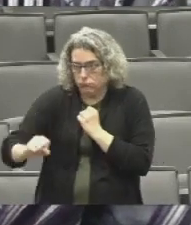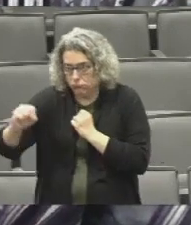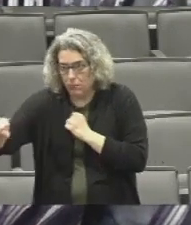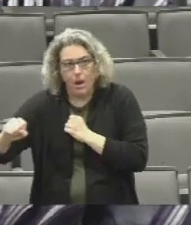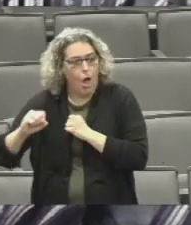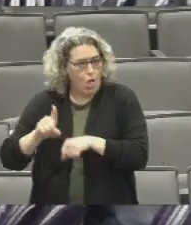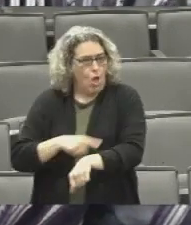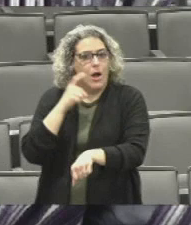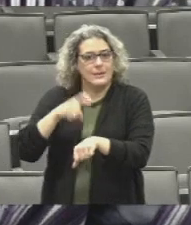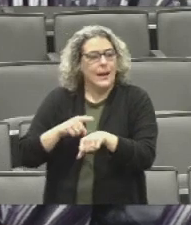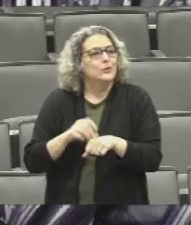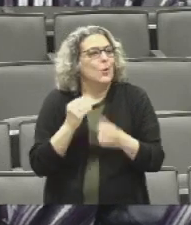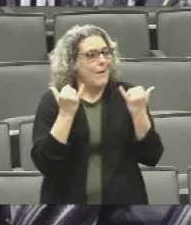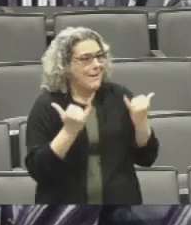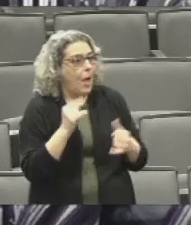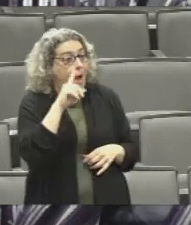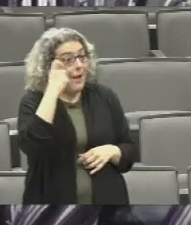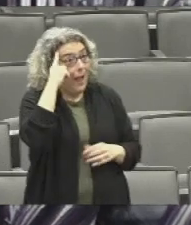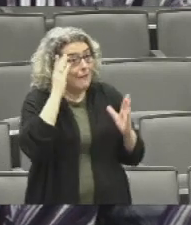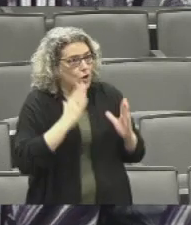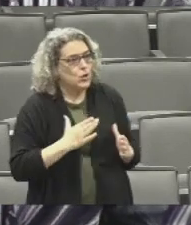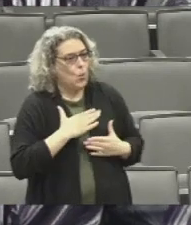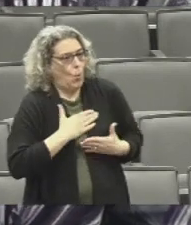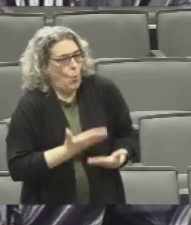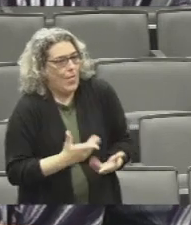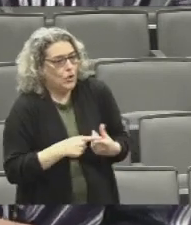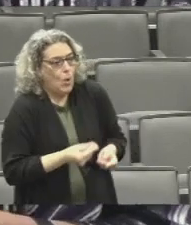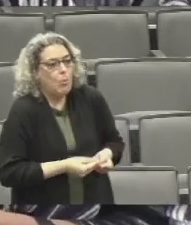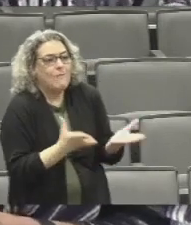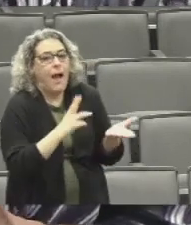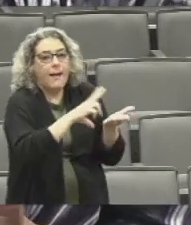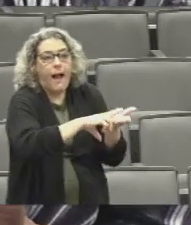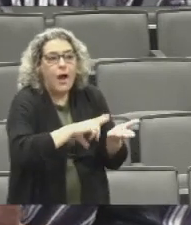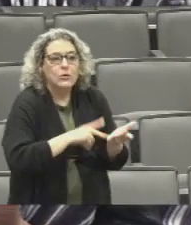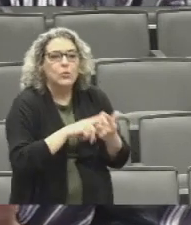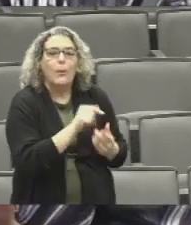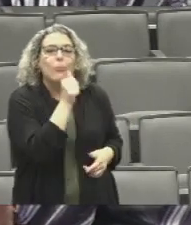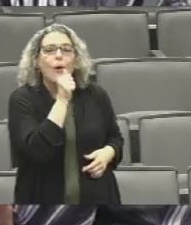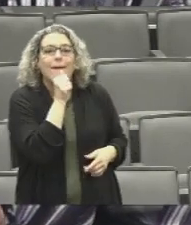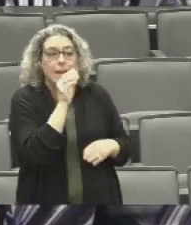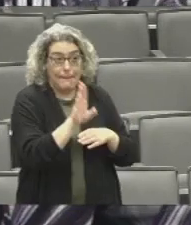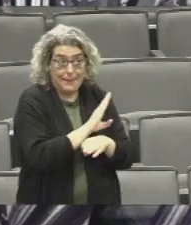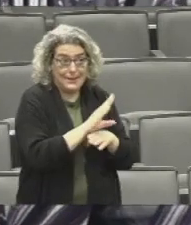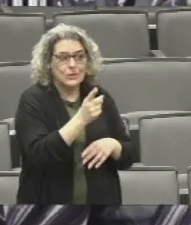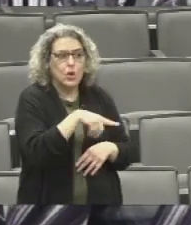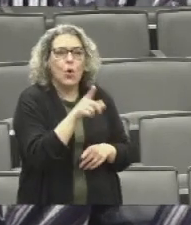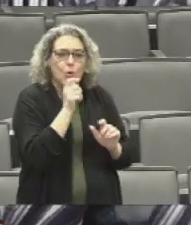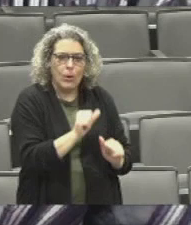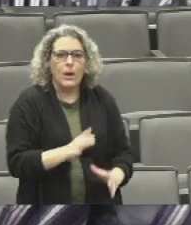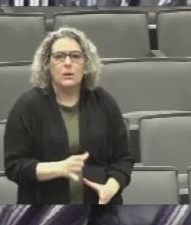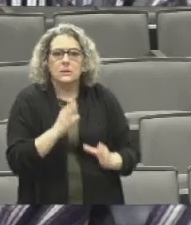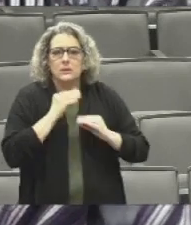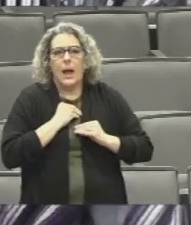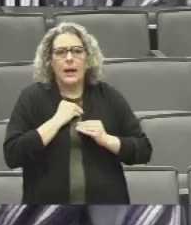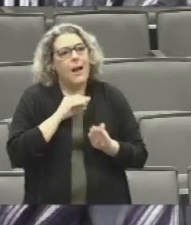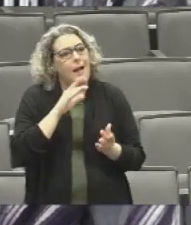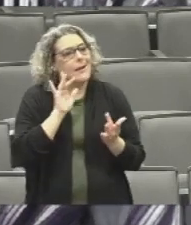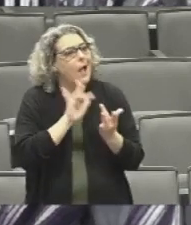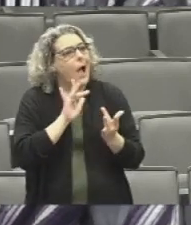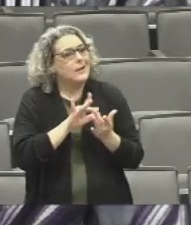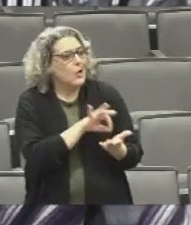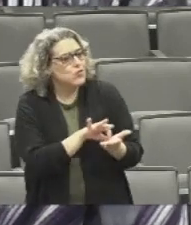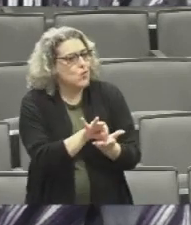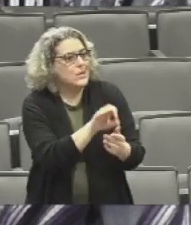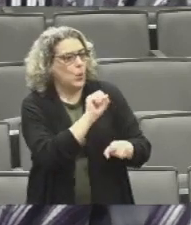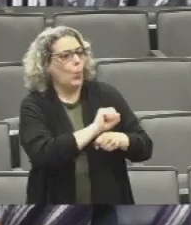now looking at providing contracts to certain private businesses who could do that type of work. And